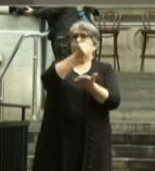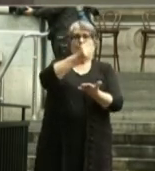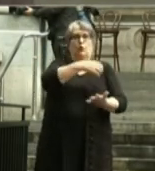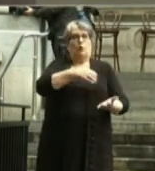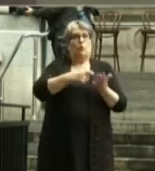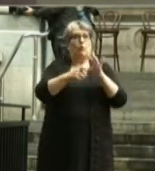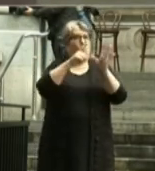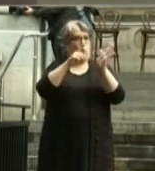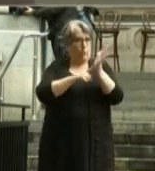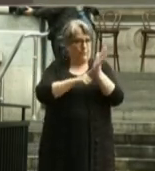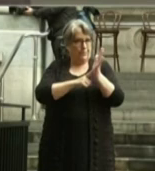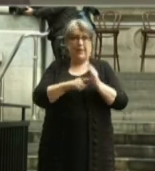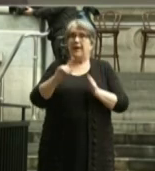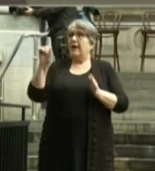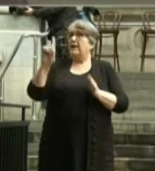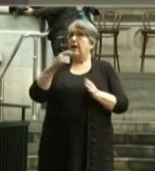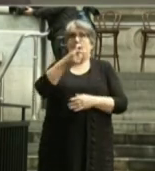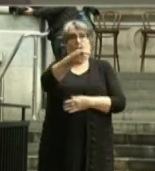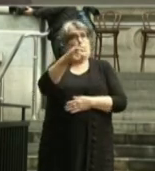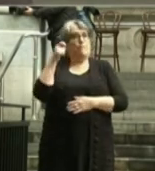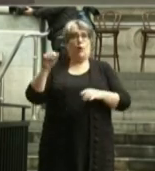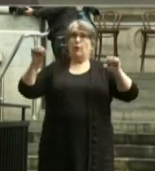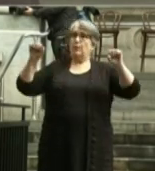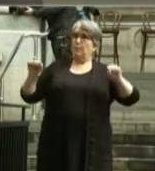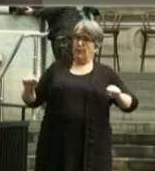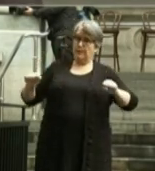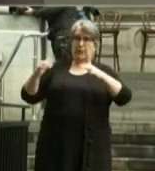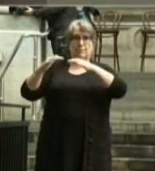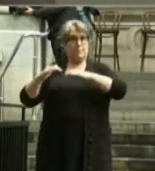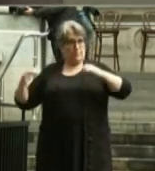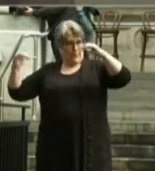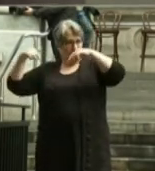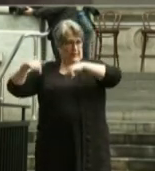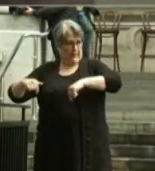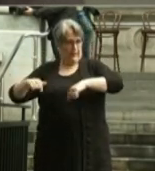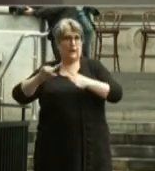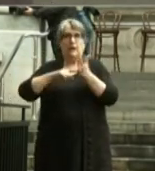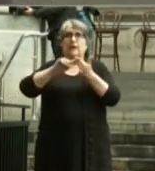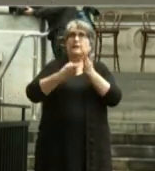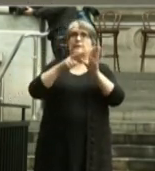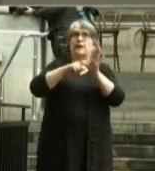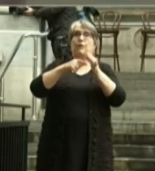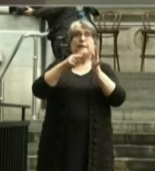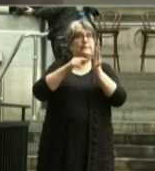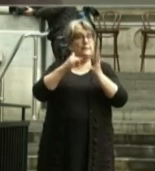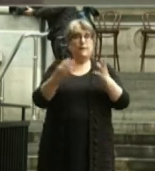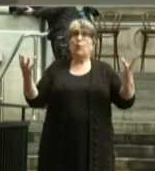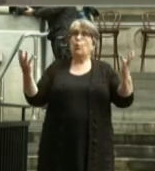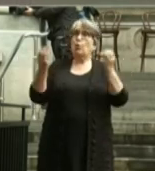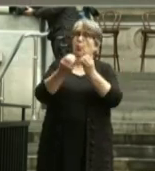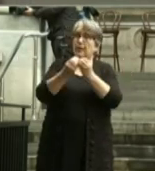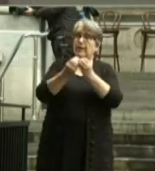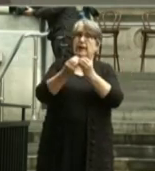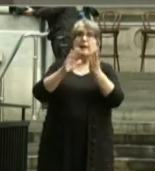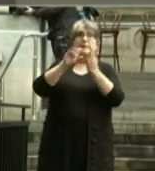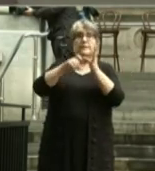bill. At this time, I would like to invite the President of the Legislative Council, the Honourable Terry Stevens, together with Mr.